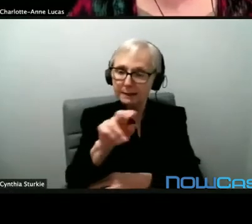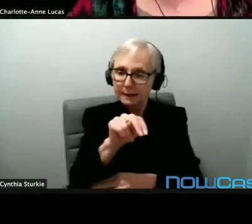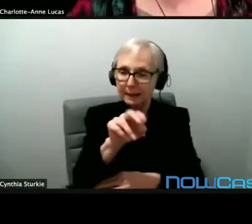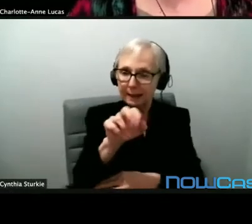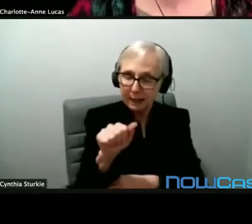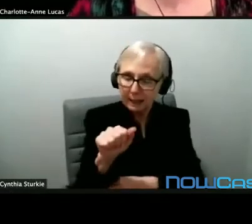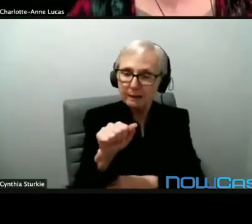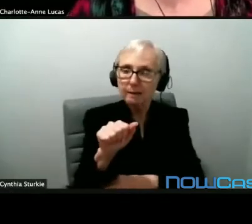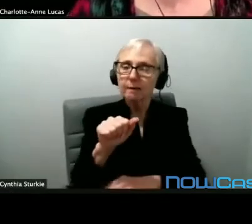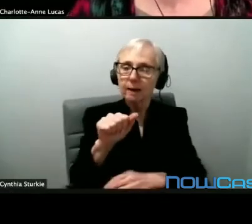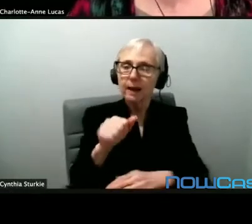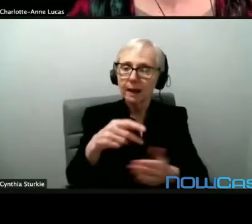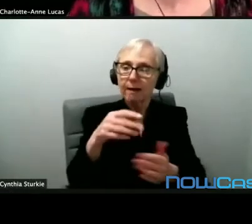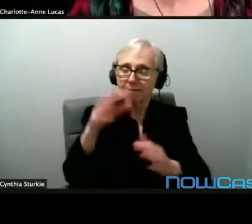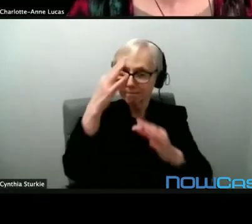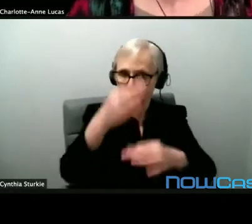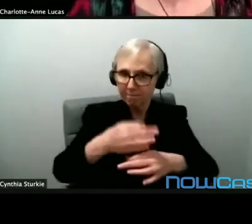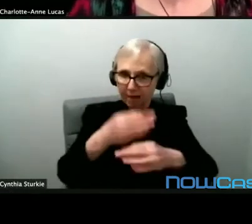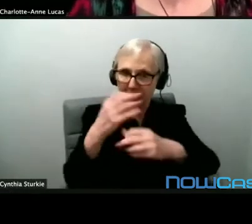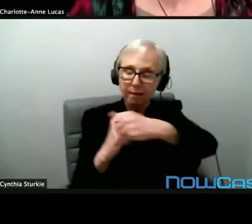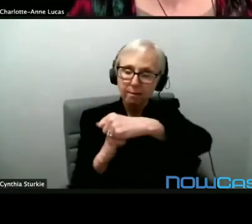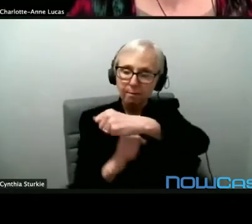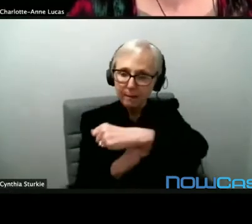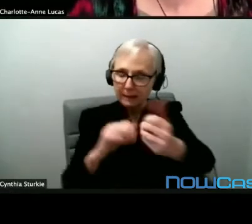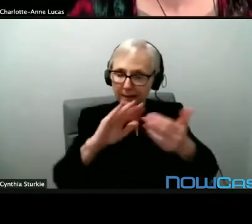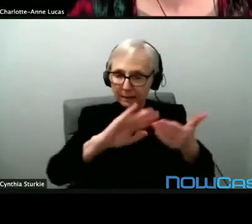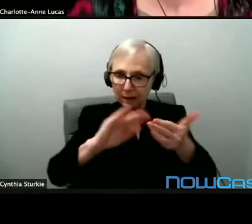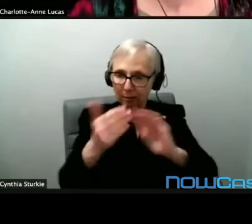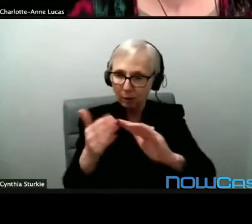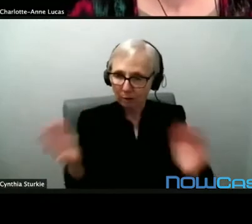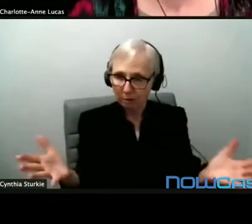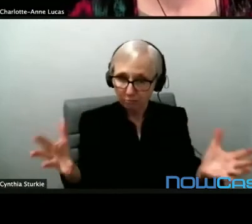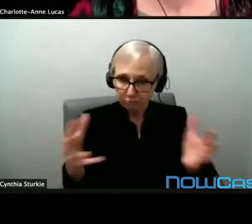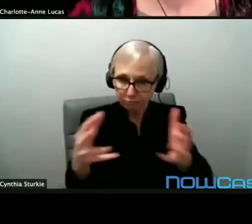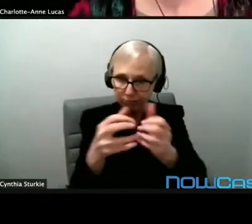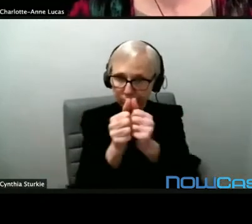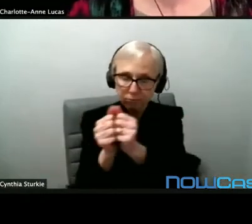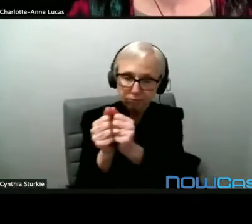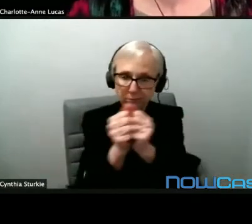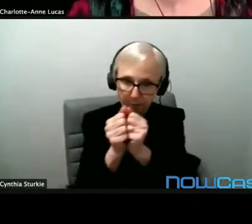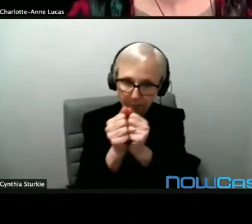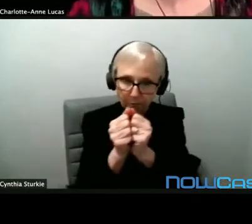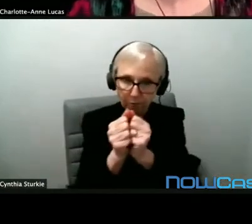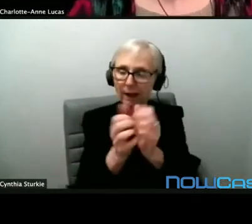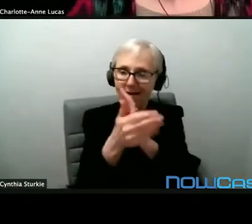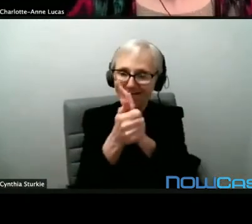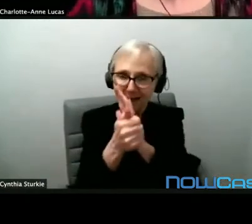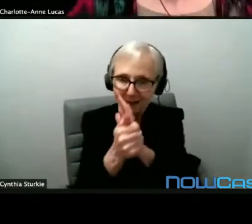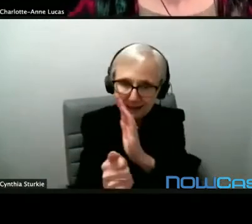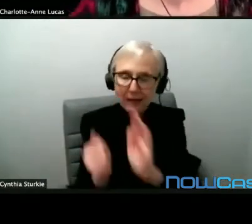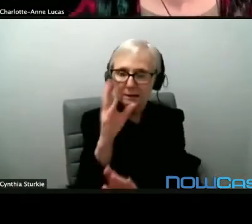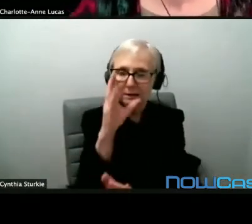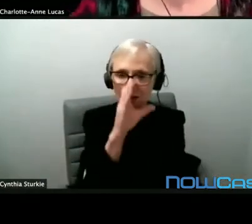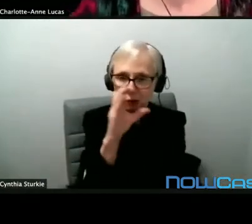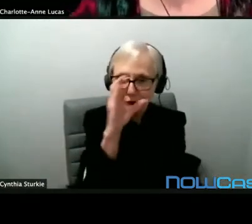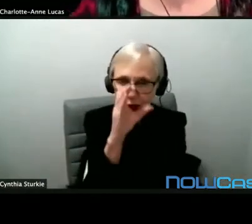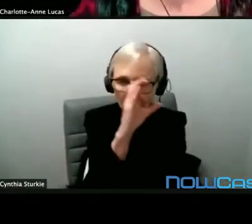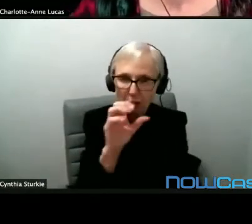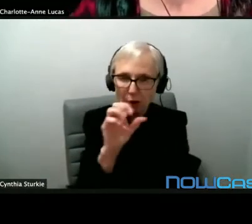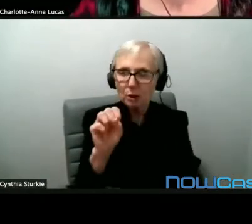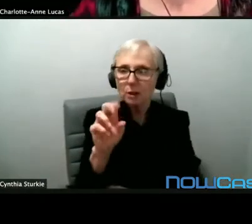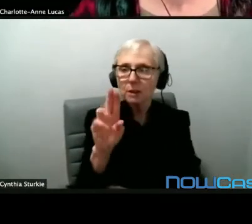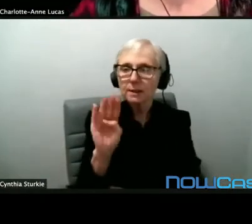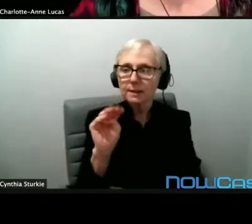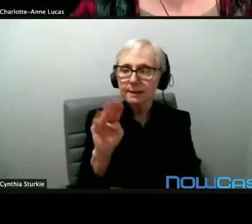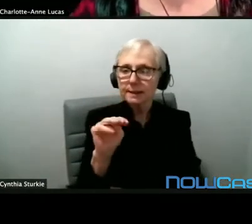and working with our faith-based community, and getting all these people together and having a literal talent search, having a summit to